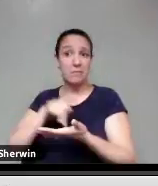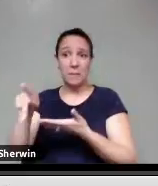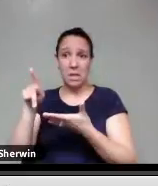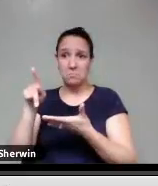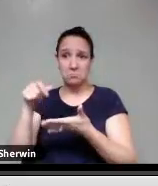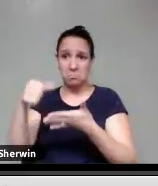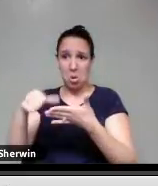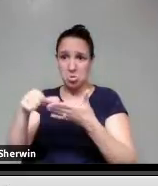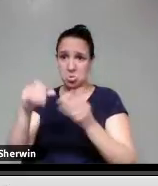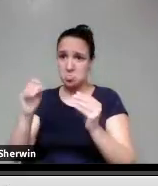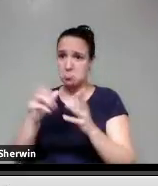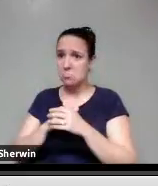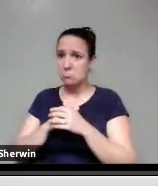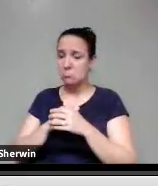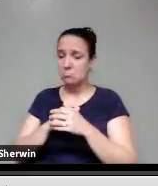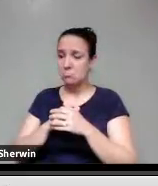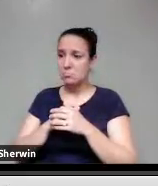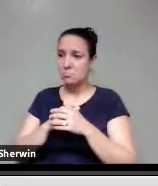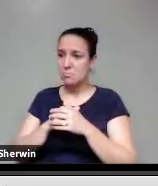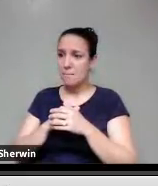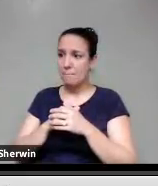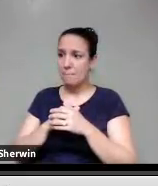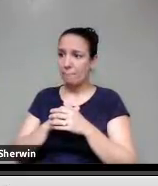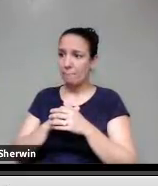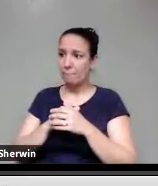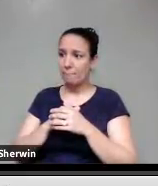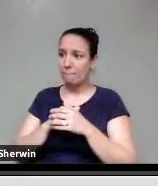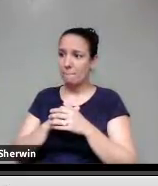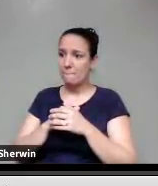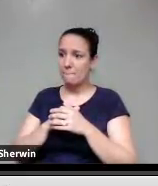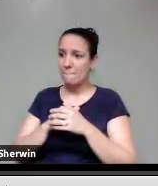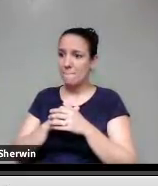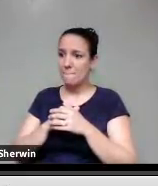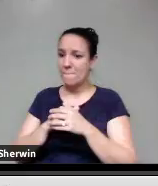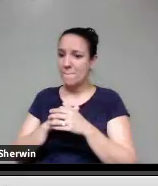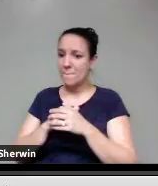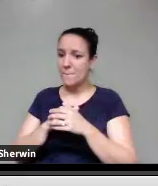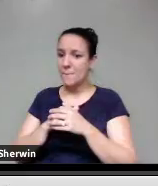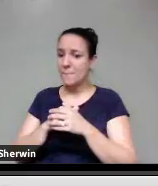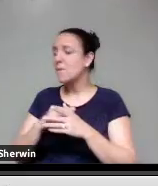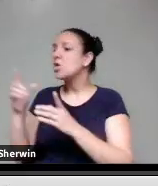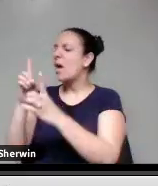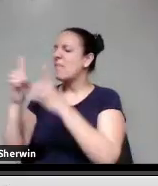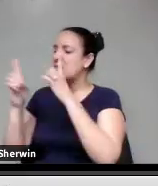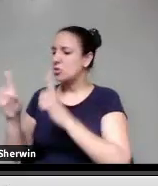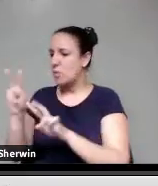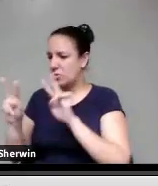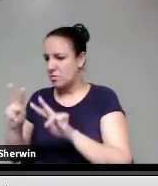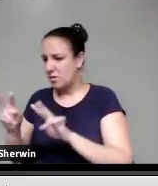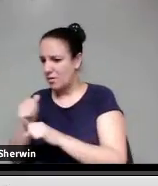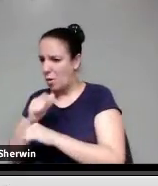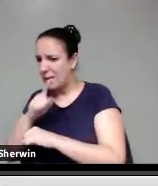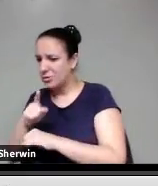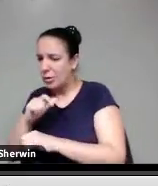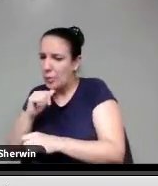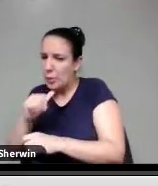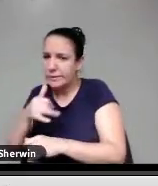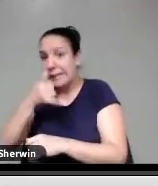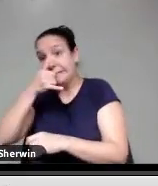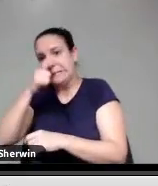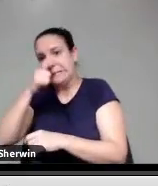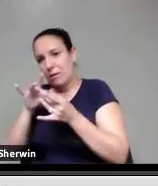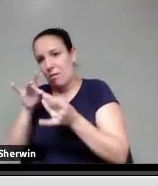The director would go through them to make sure people didn't say something like, I wish you'd turn the heat up, or air conditioning on, or whatever, or the chairs are